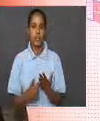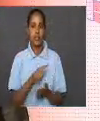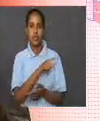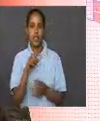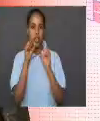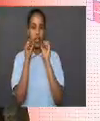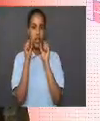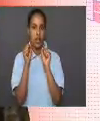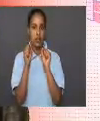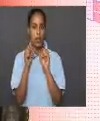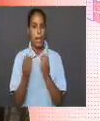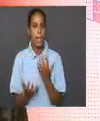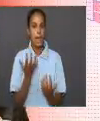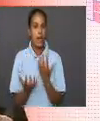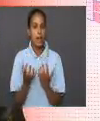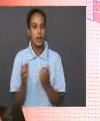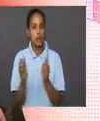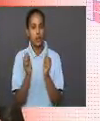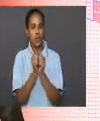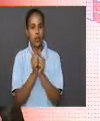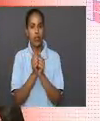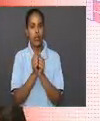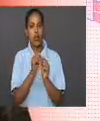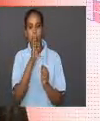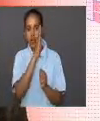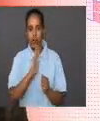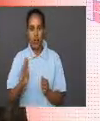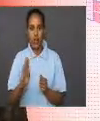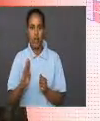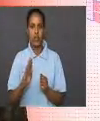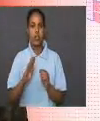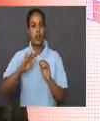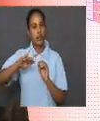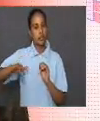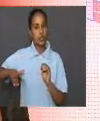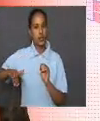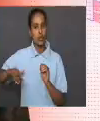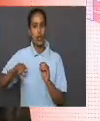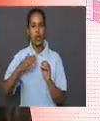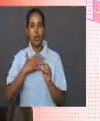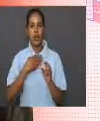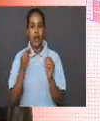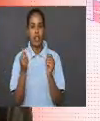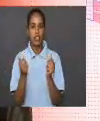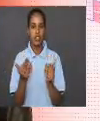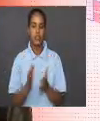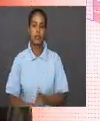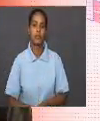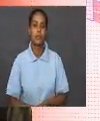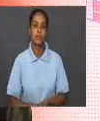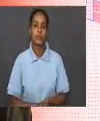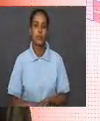they can be burned without leaving behind any residue or ash.